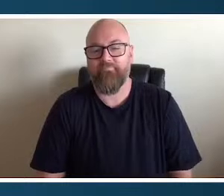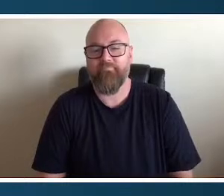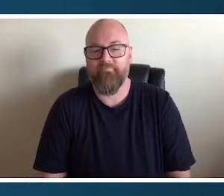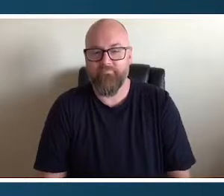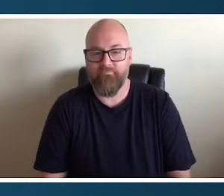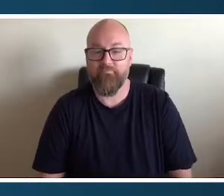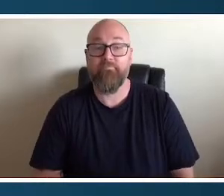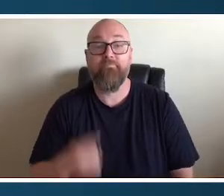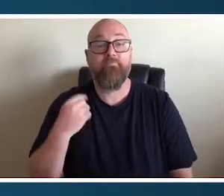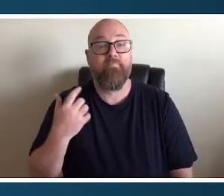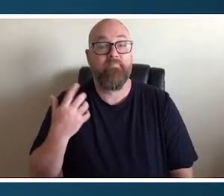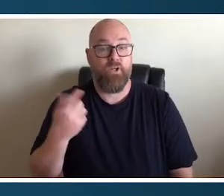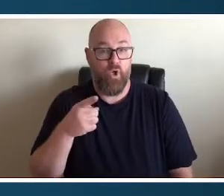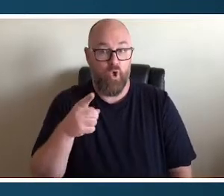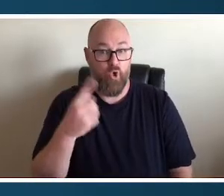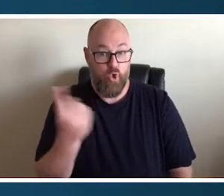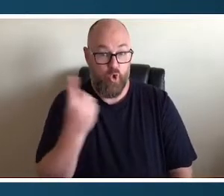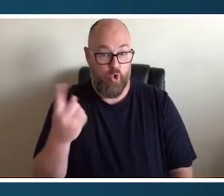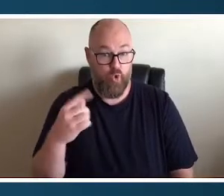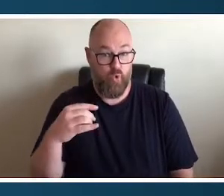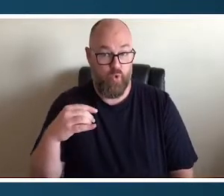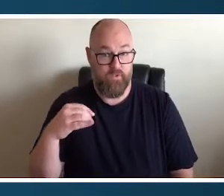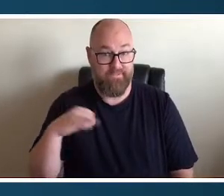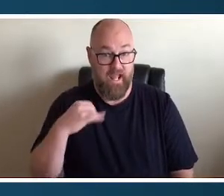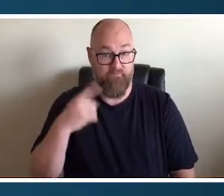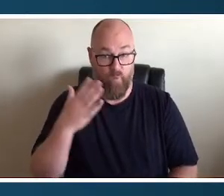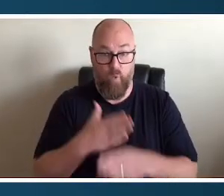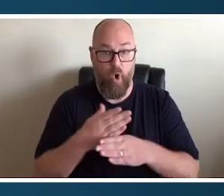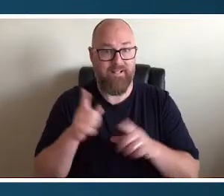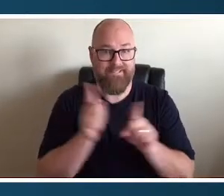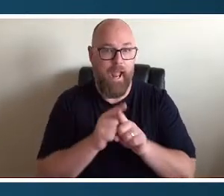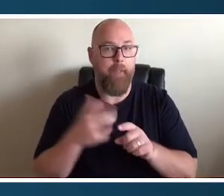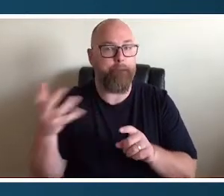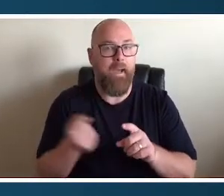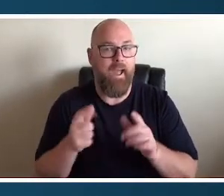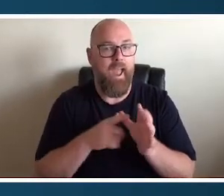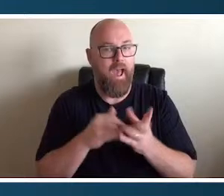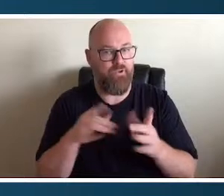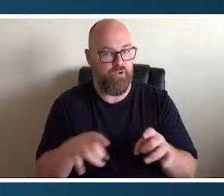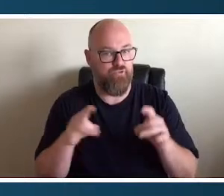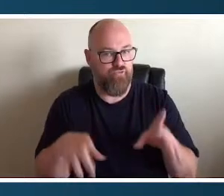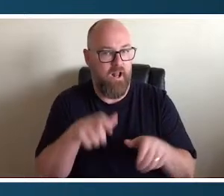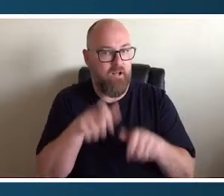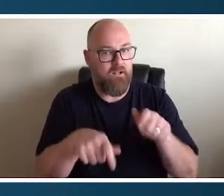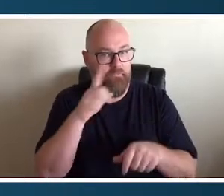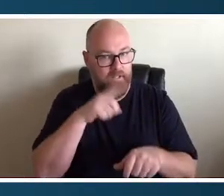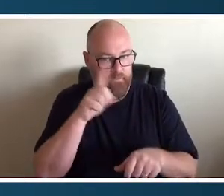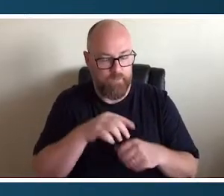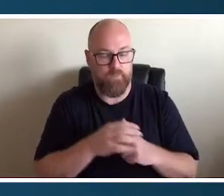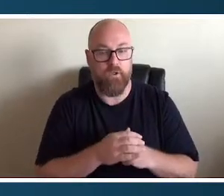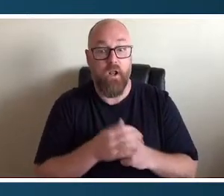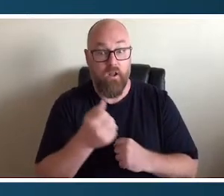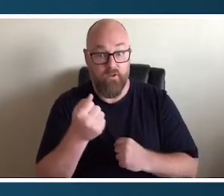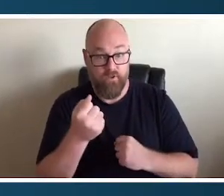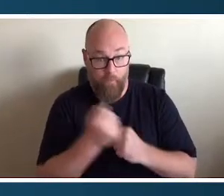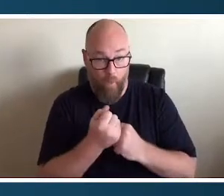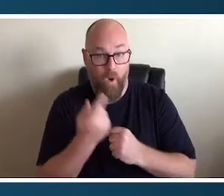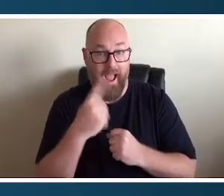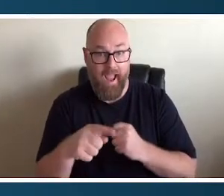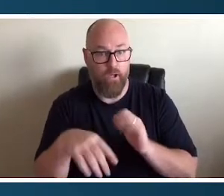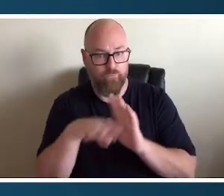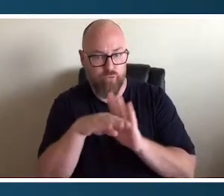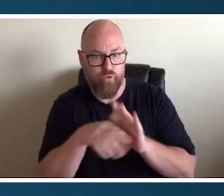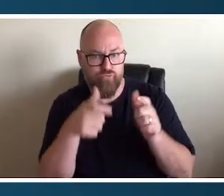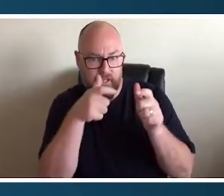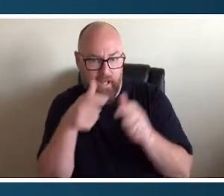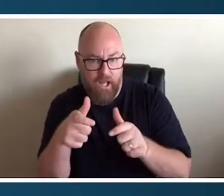same conditions as any Australian worker in terms of the law and how it's regulated. And in terms of the support and the regulation, it's more regulated than a lot of the other schemes that are more